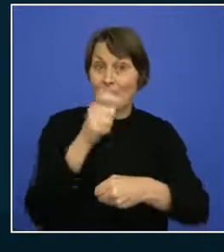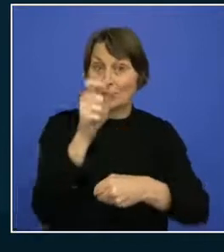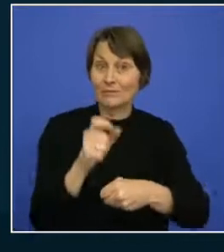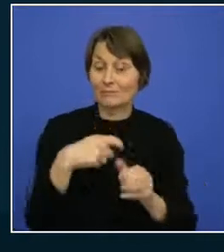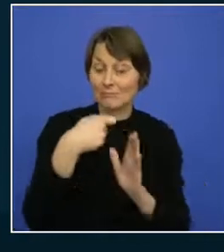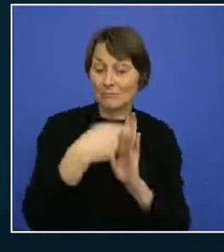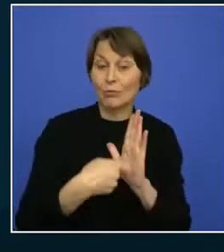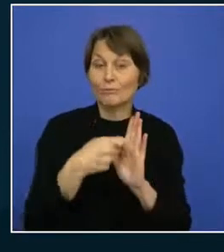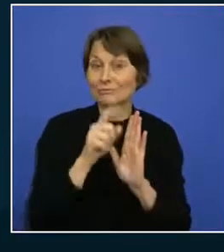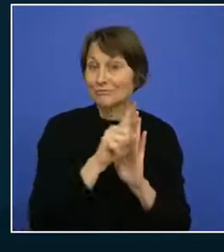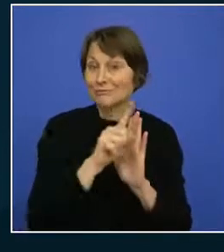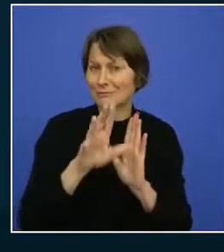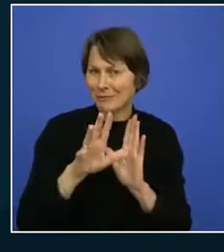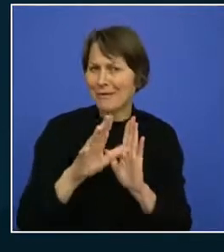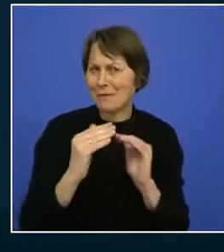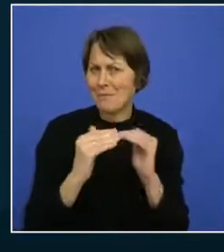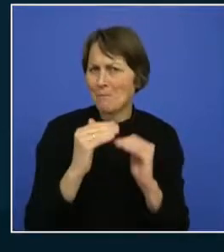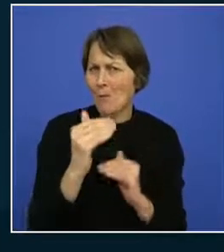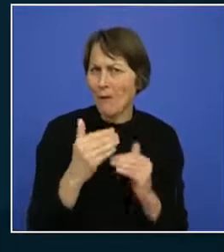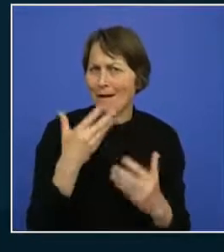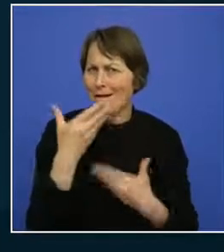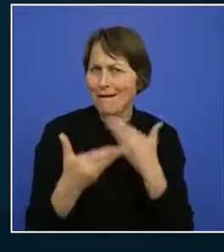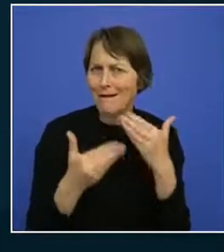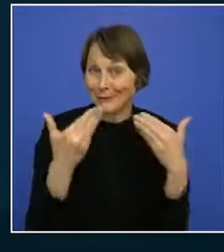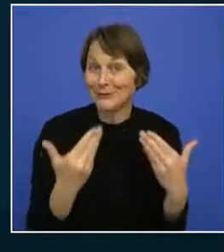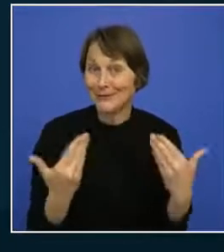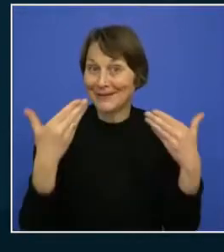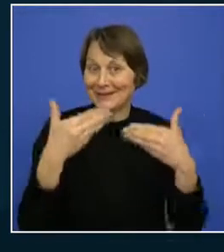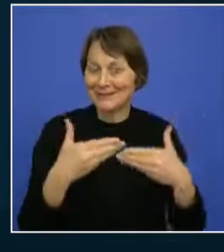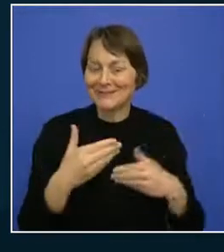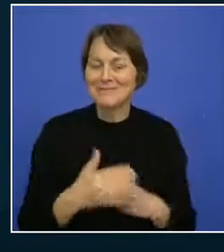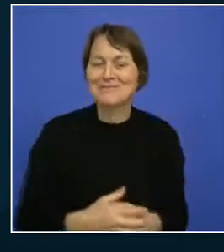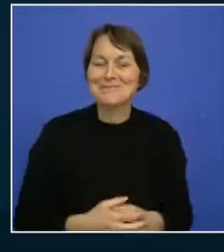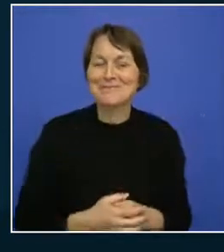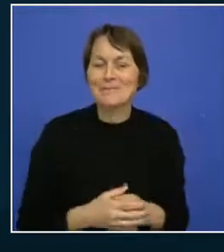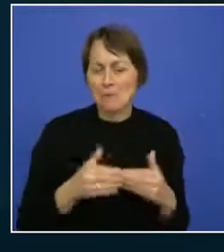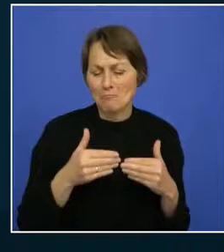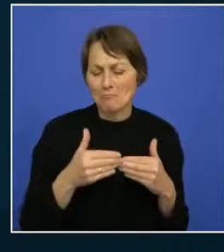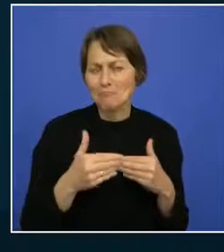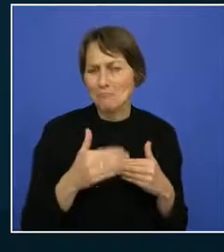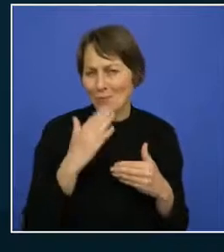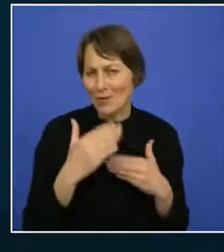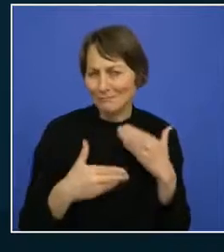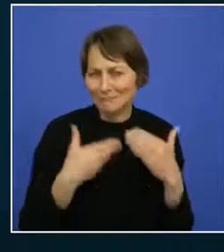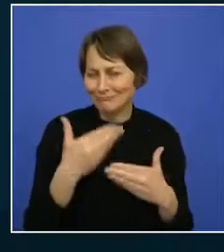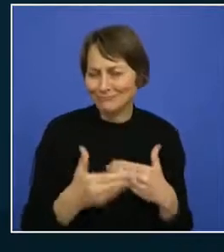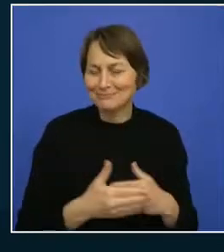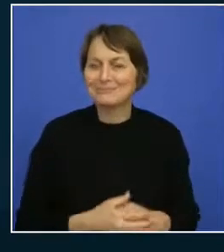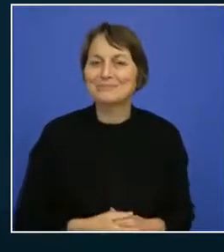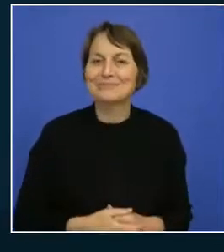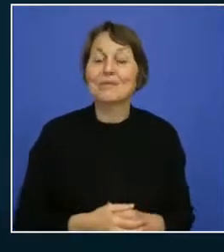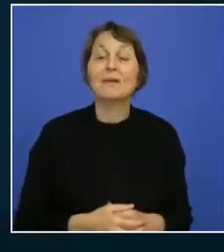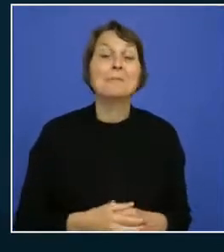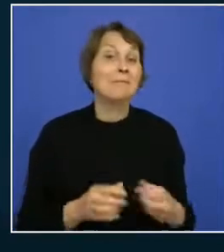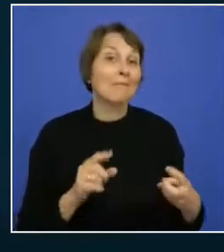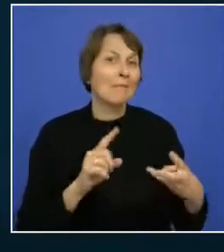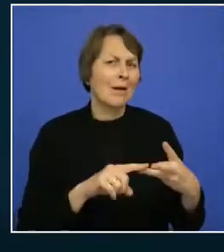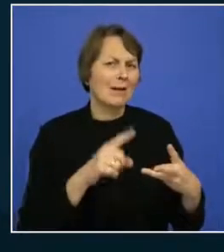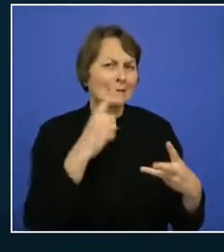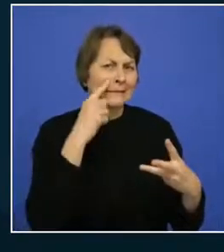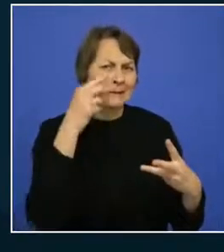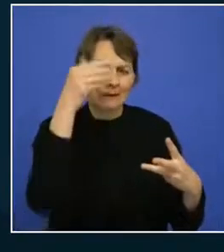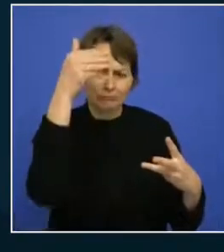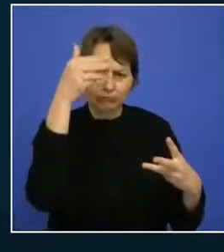pretty sure you're going to tell us all about in the next 45 minutes. But I also noticed that